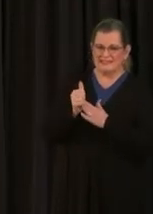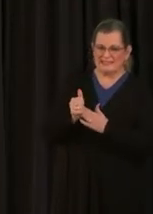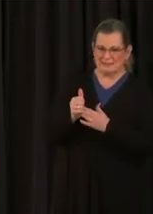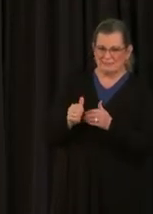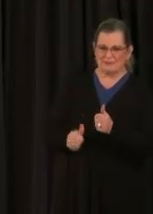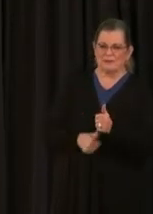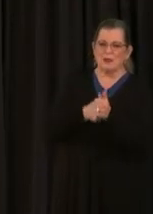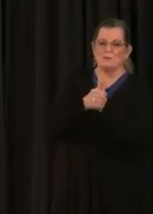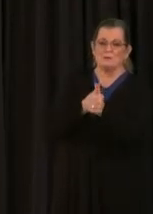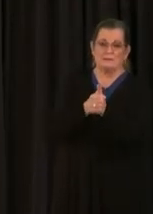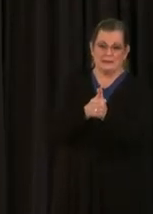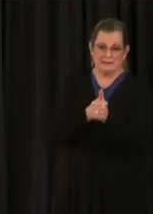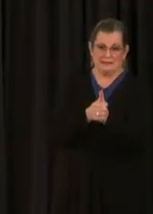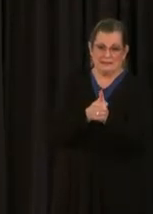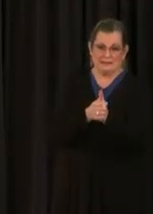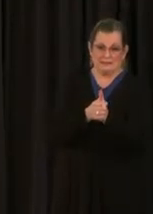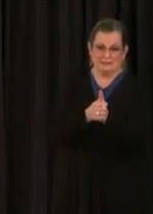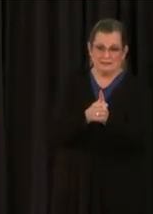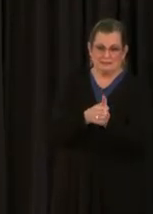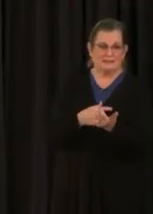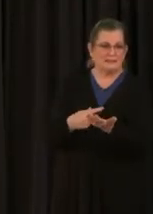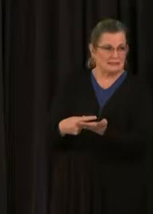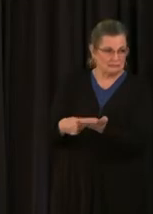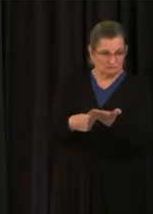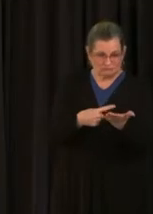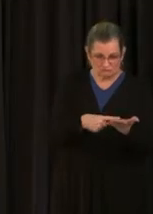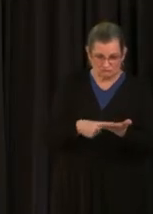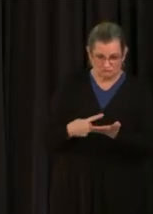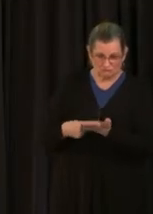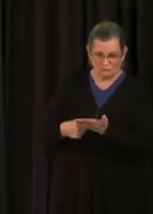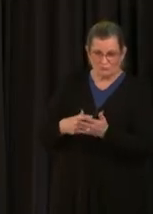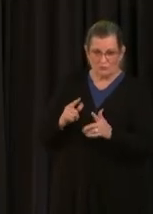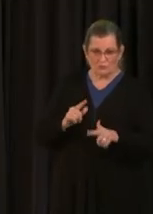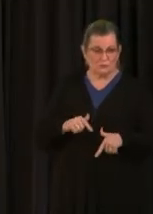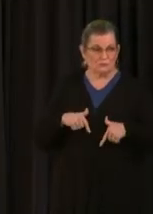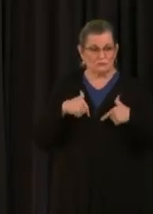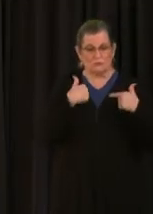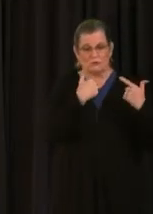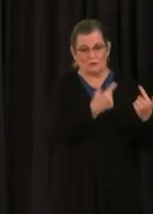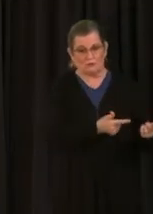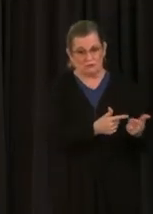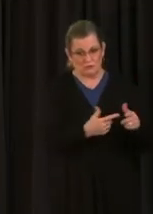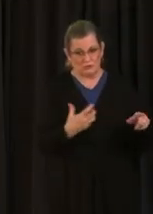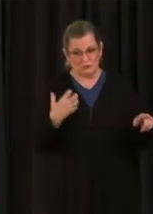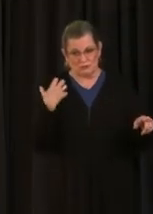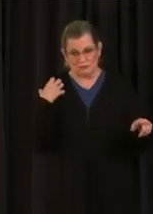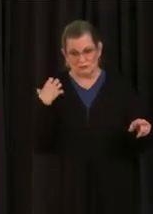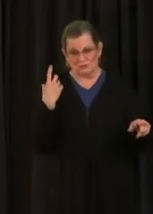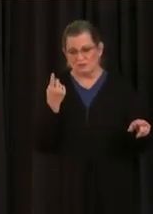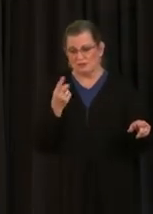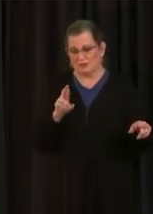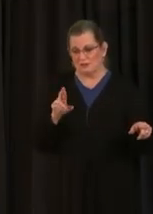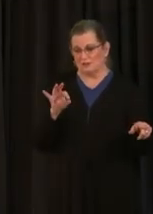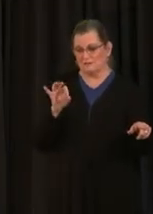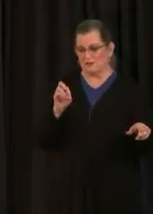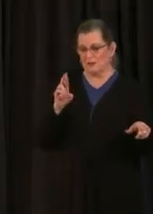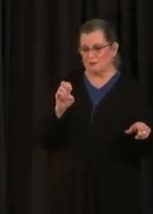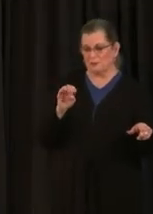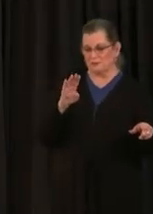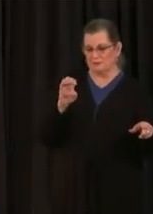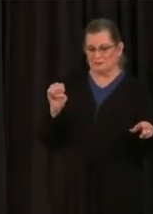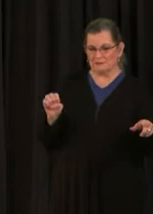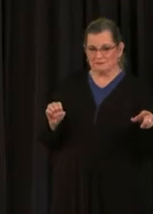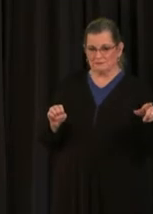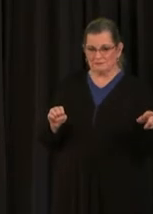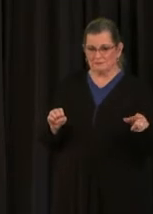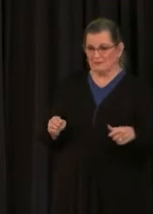and you will be added into our speaker queue. And now, I'd like to turn it over to the Chancellor, Dr. Farabee. Good